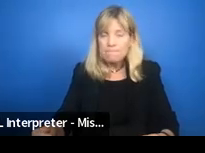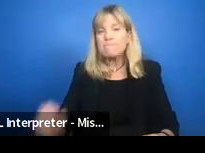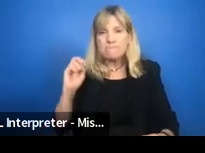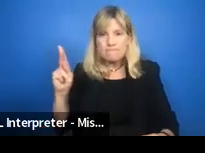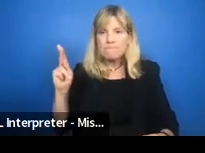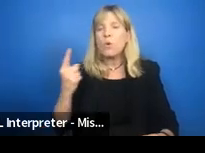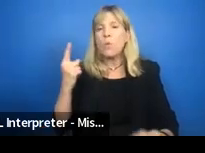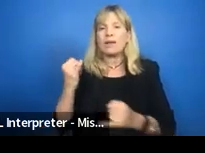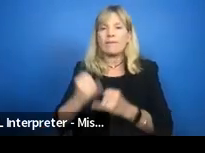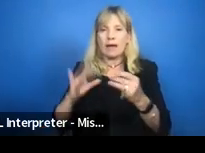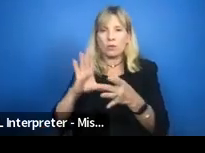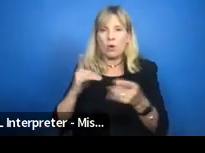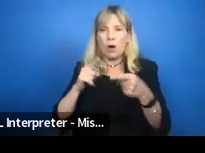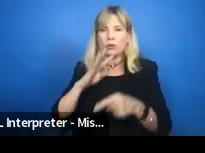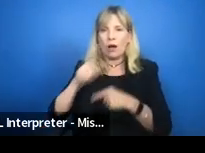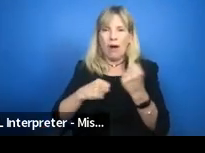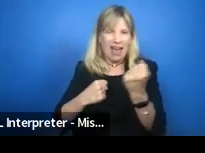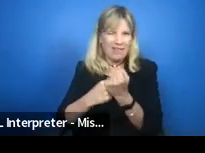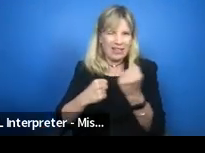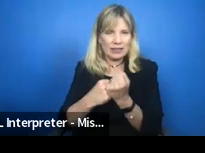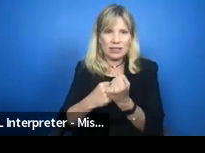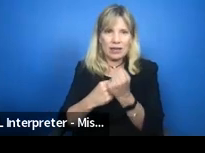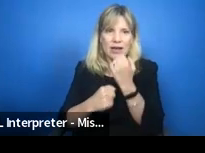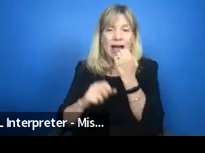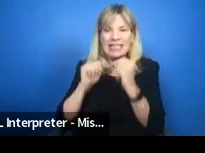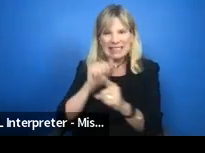Okay, one last word while we're talking about advocacy, scams.